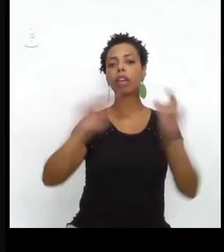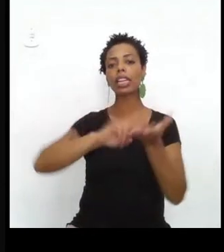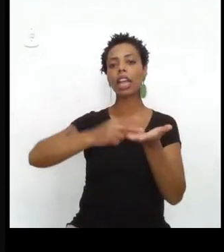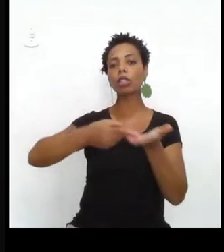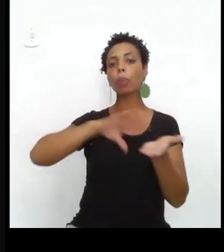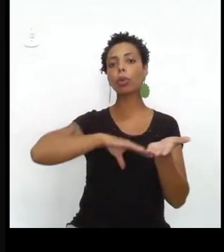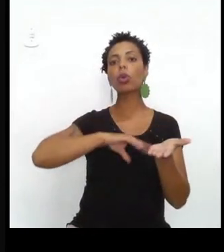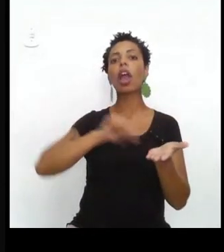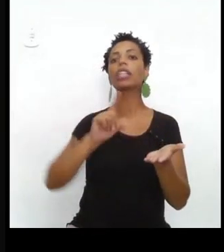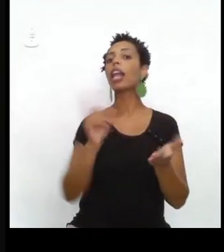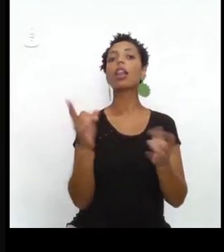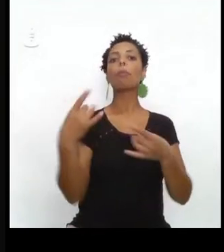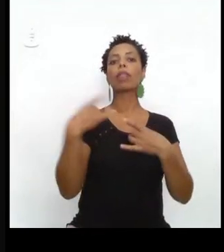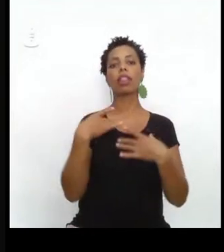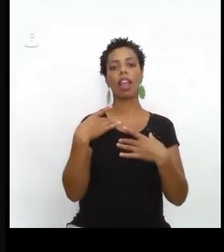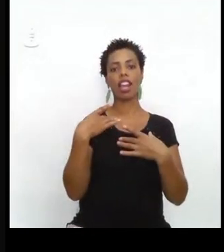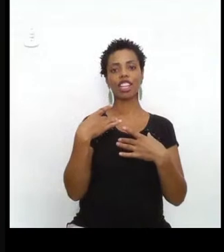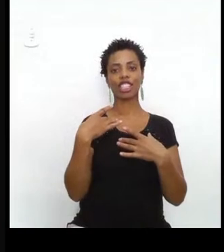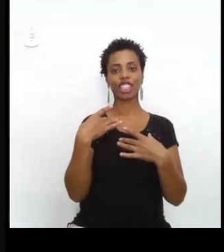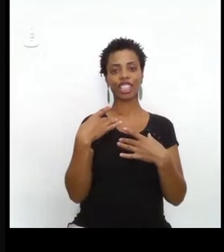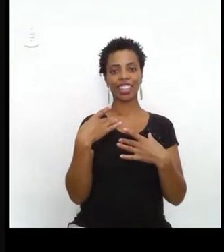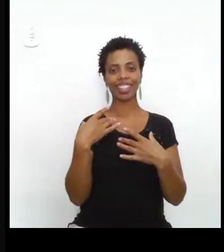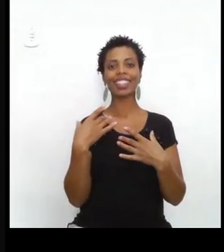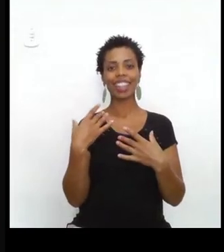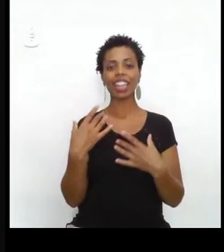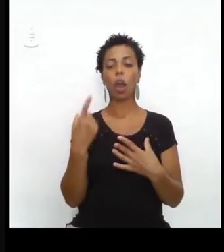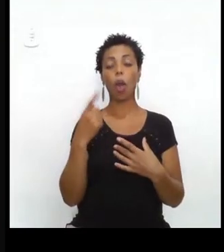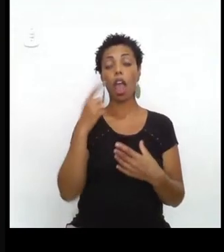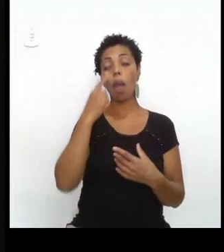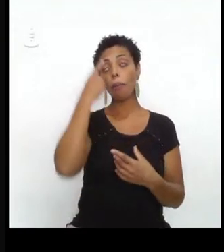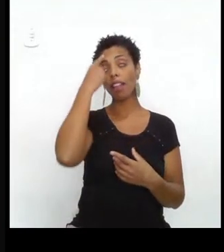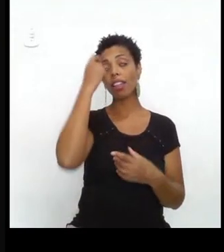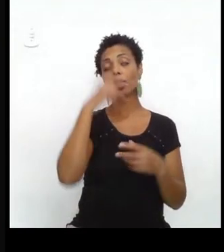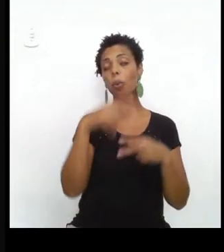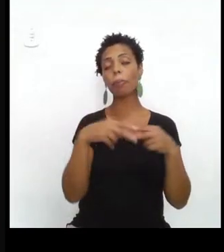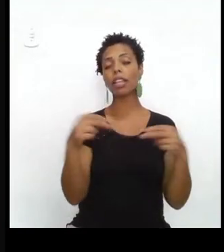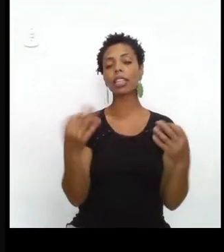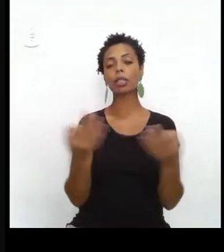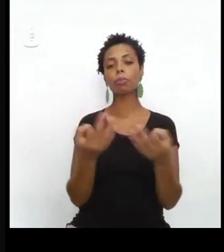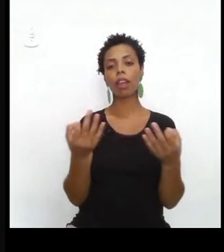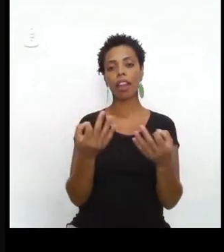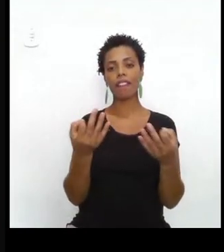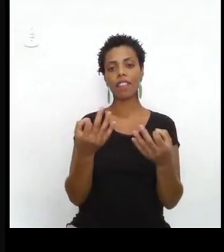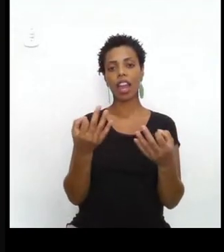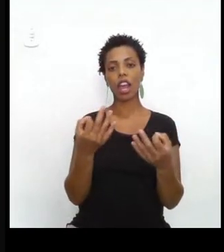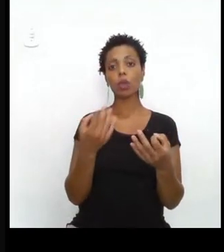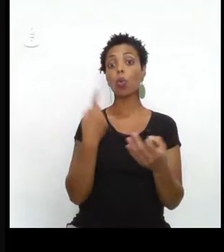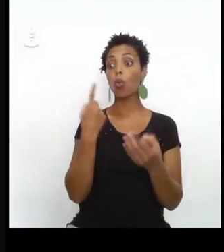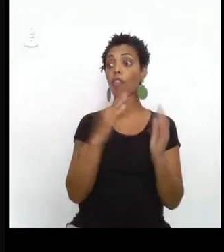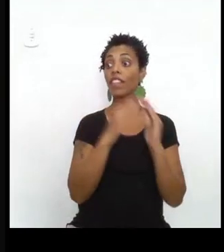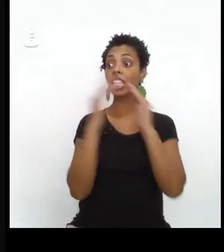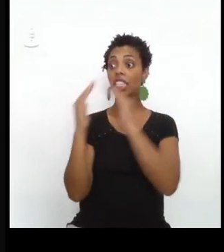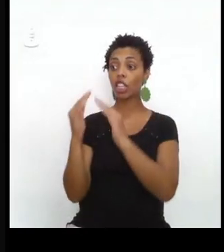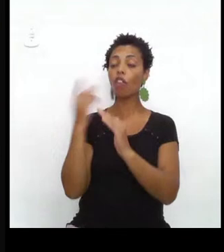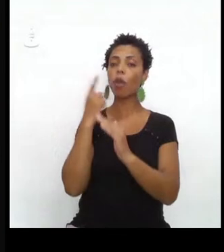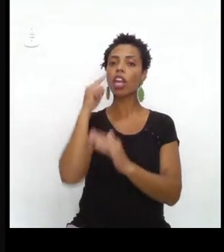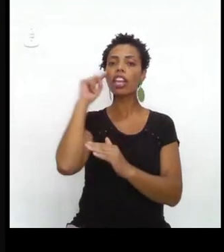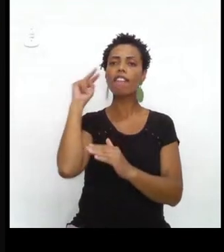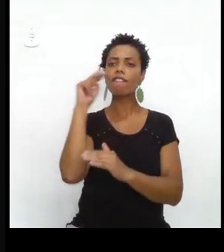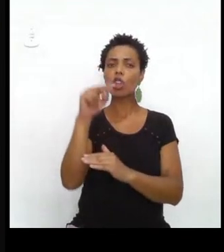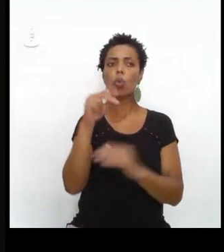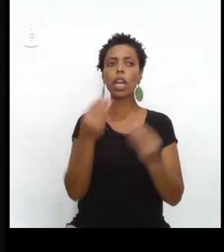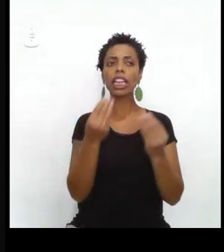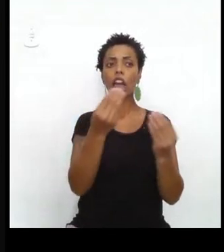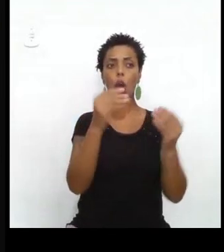wanna hiper Master Storm scout surpreendi Liberty house at night and in very Clear that can